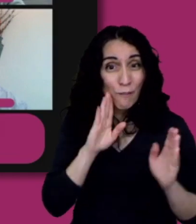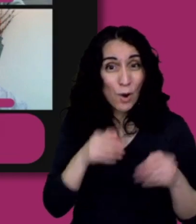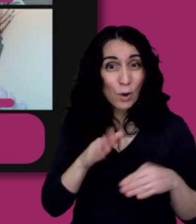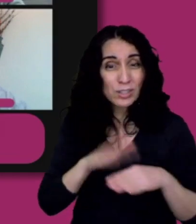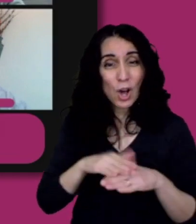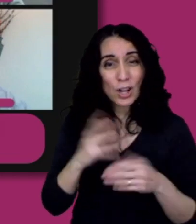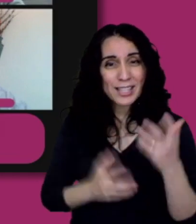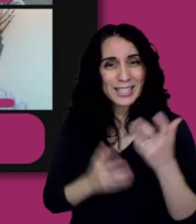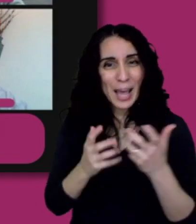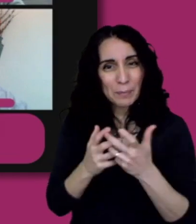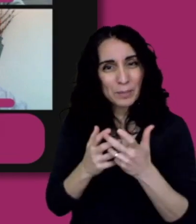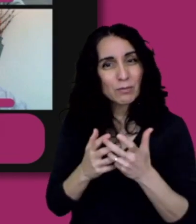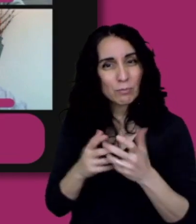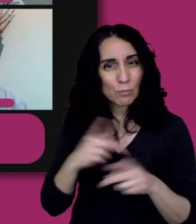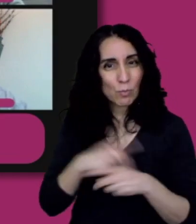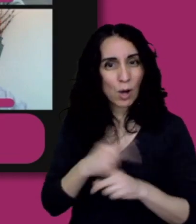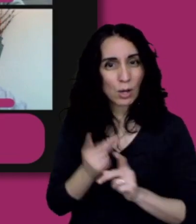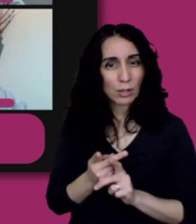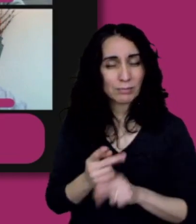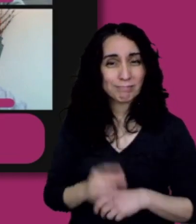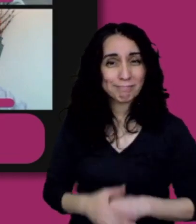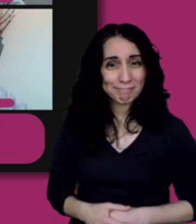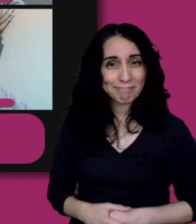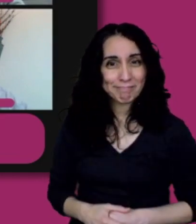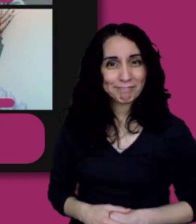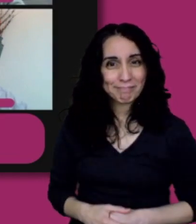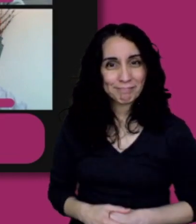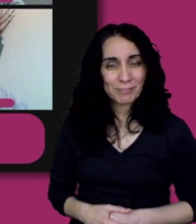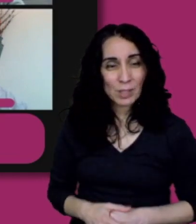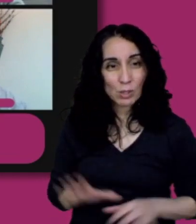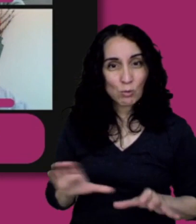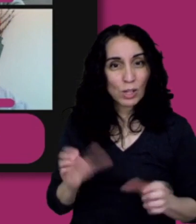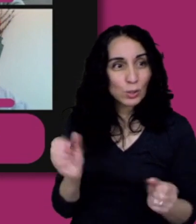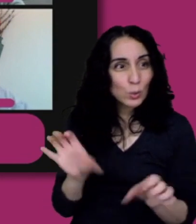at adaptive products. So we aren't looking to be a do-all,